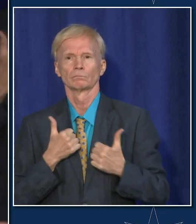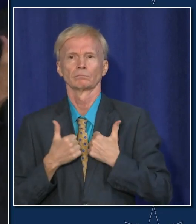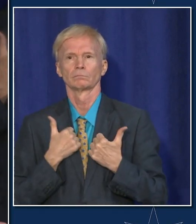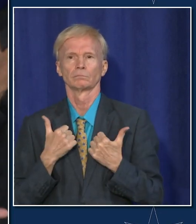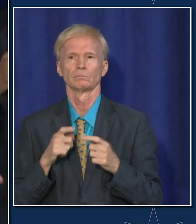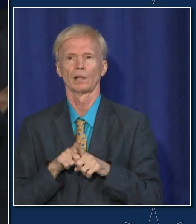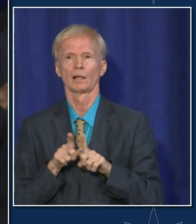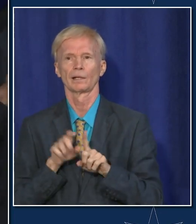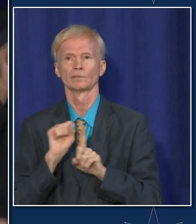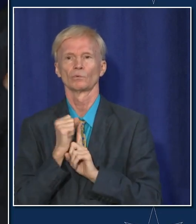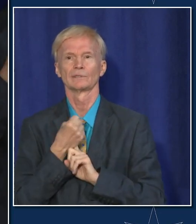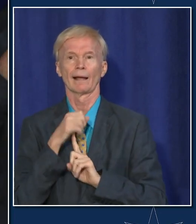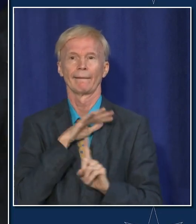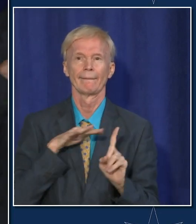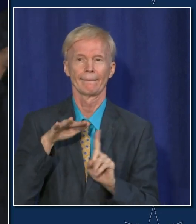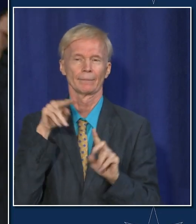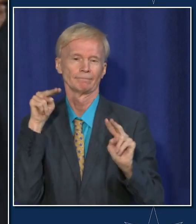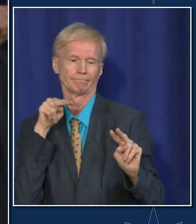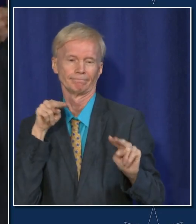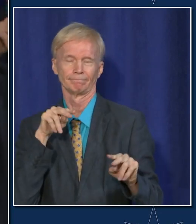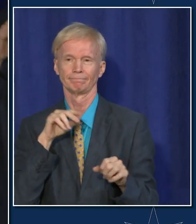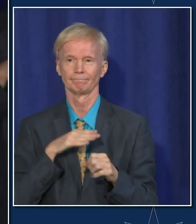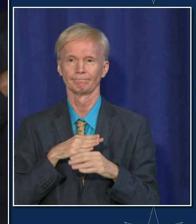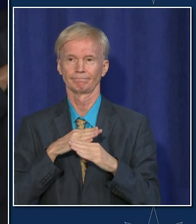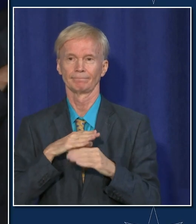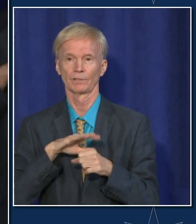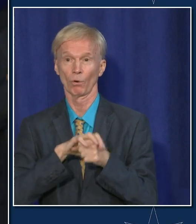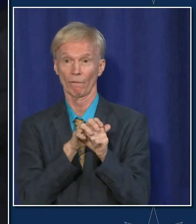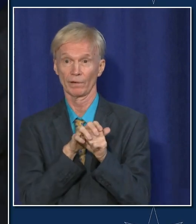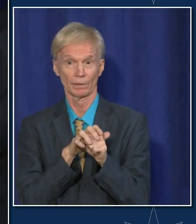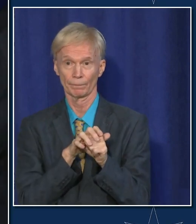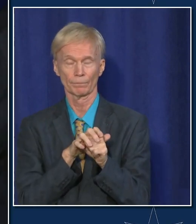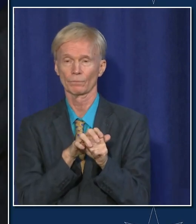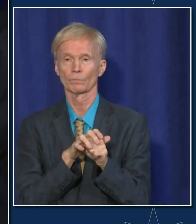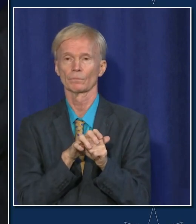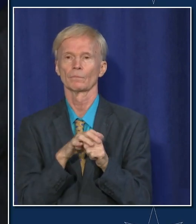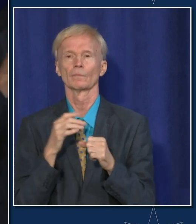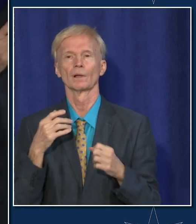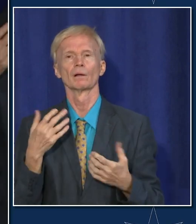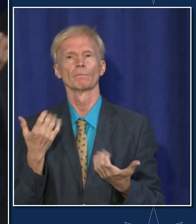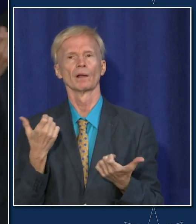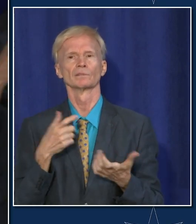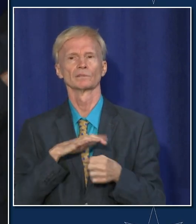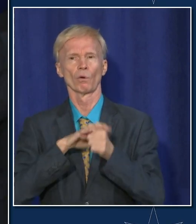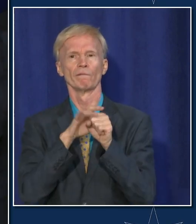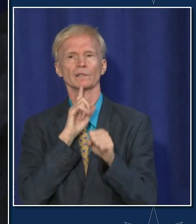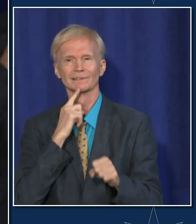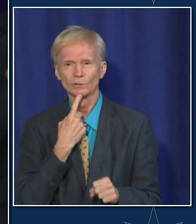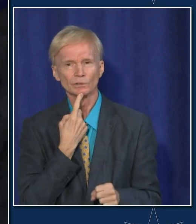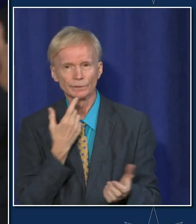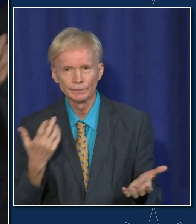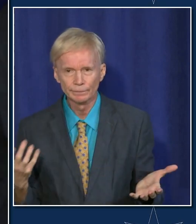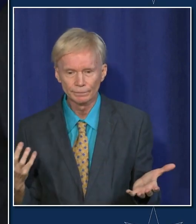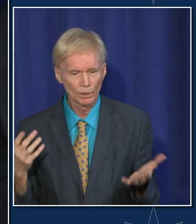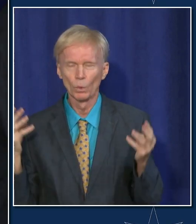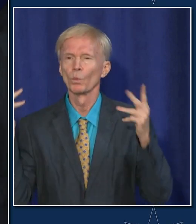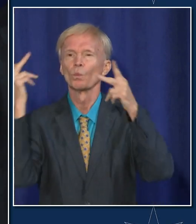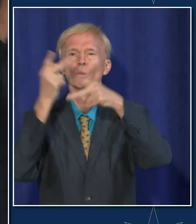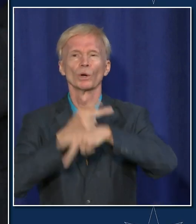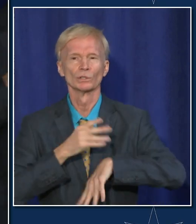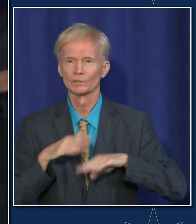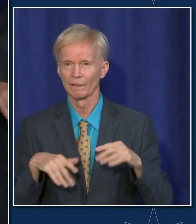as a society really around COVID was because of how severe it is in a lot of ways, right? Like way worse